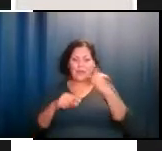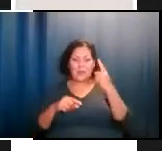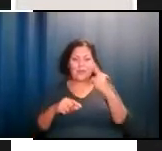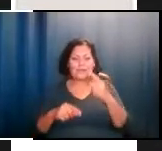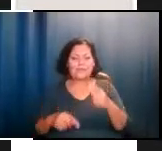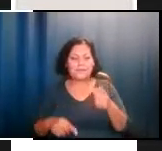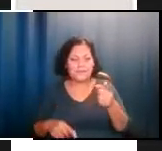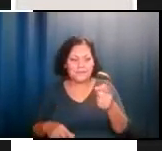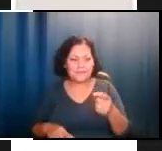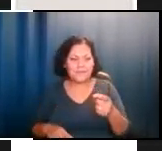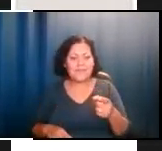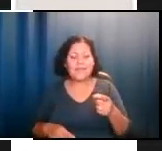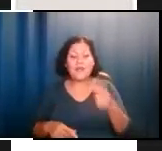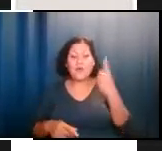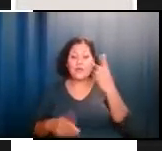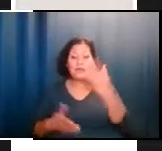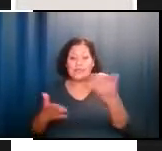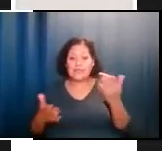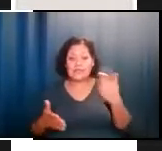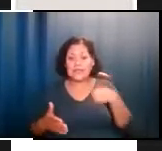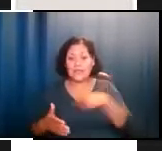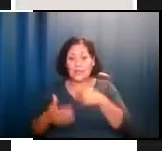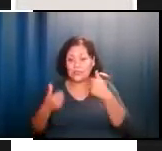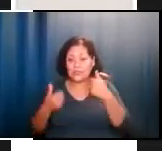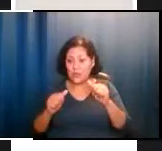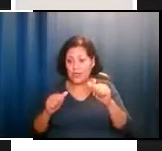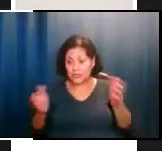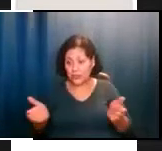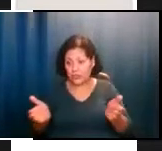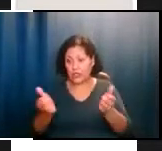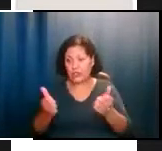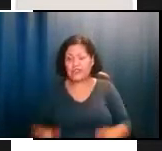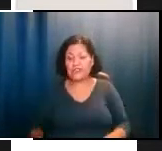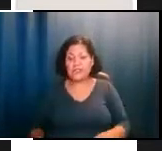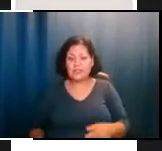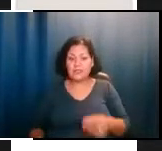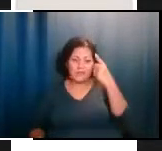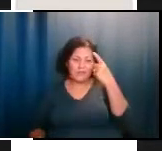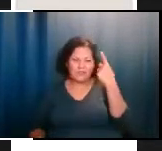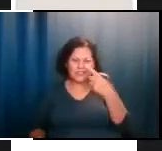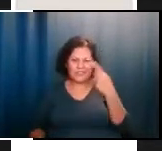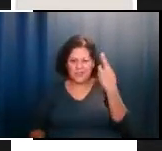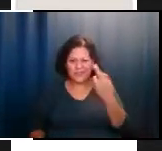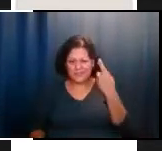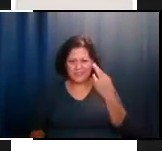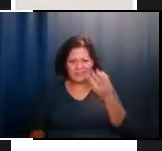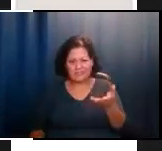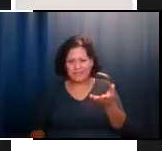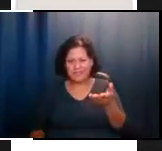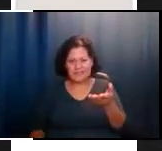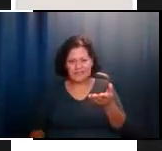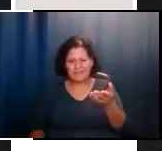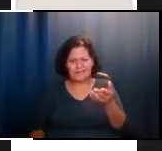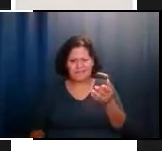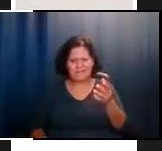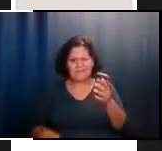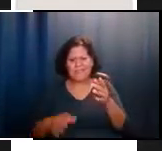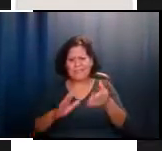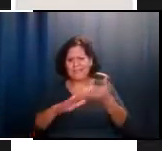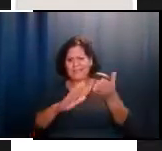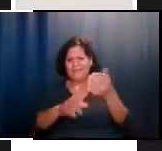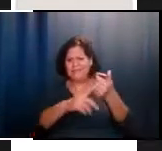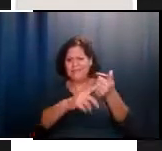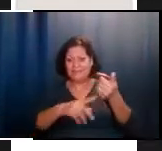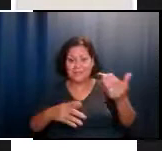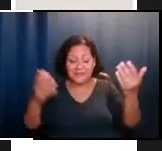see. So one of the things that we try to encourage, for some reason this is going by its own. Okay, one